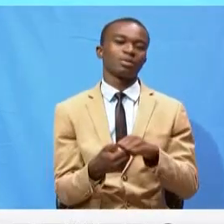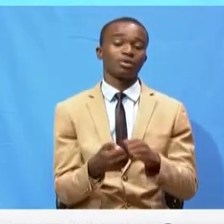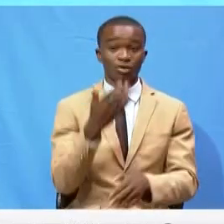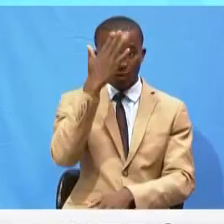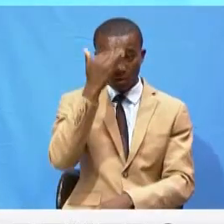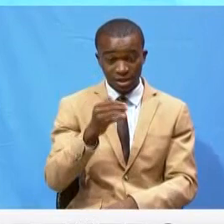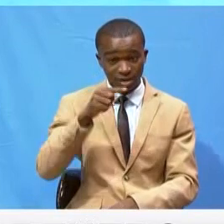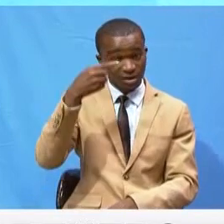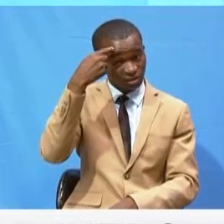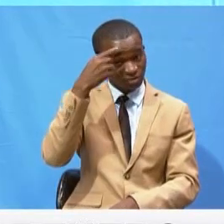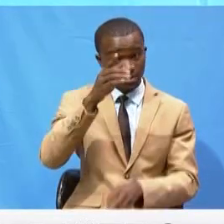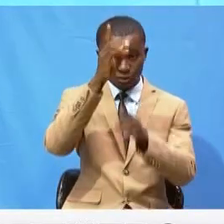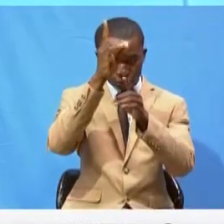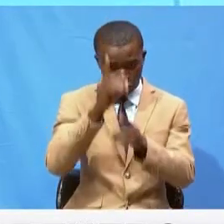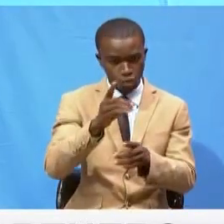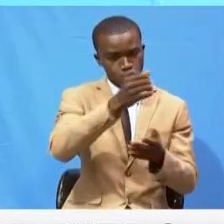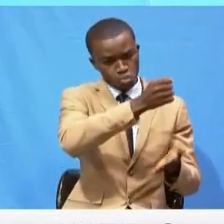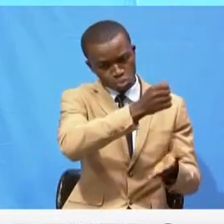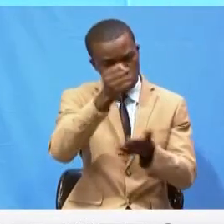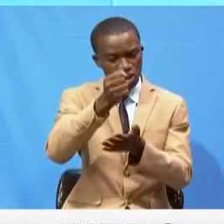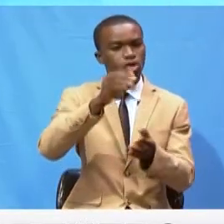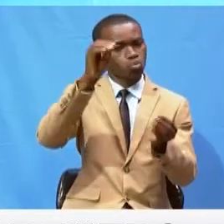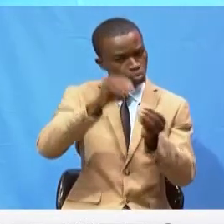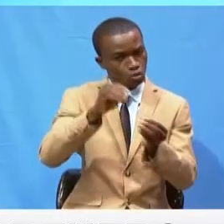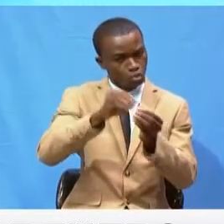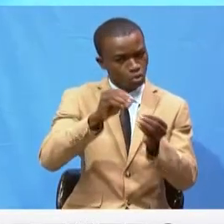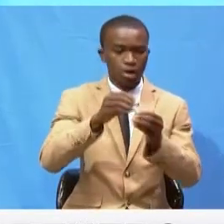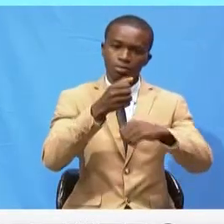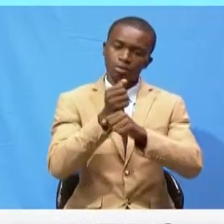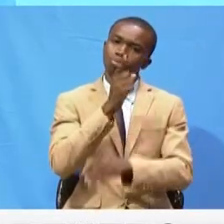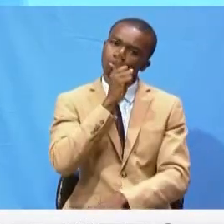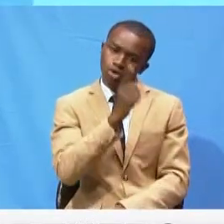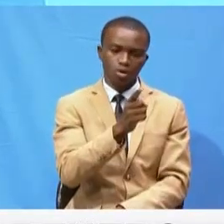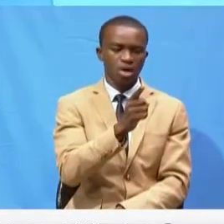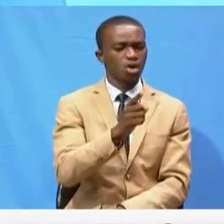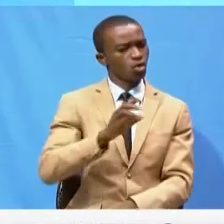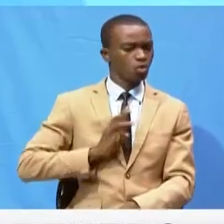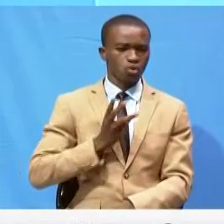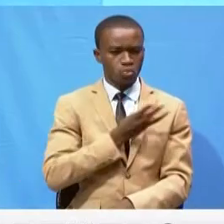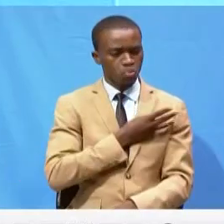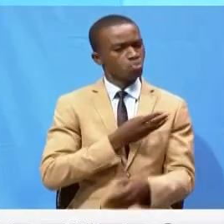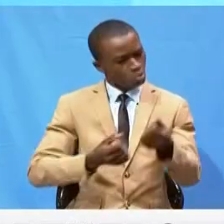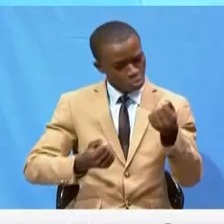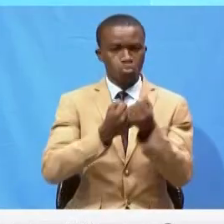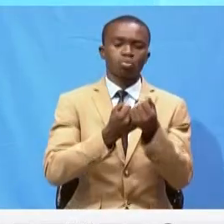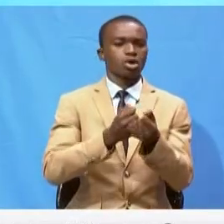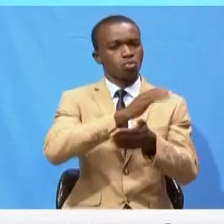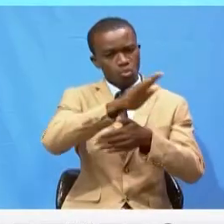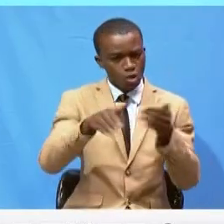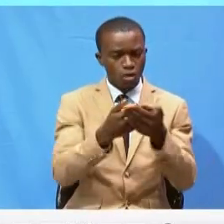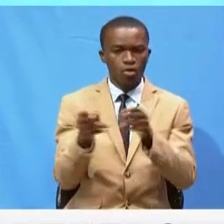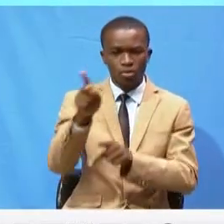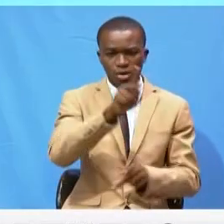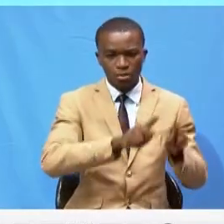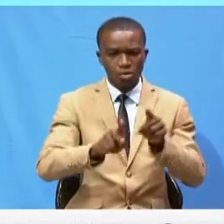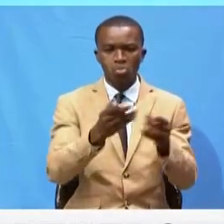decision in taking the first step by realigning the budget to move away from non-essential areas and ensure that no one